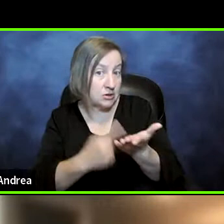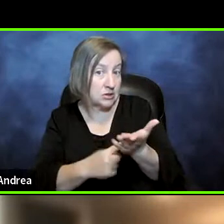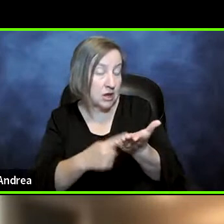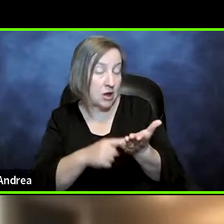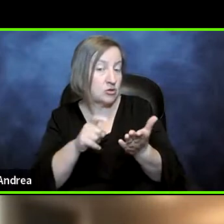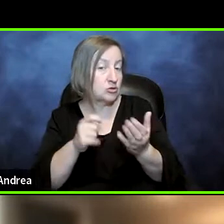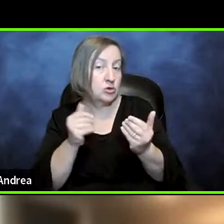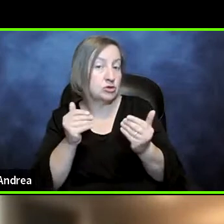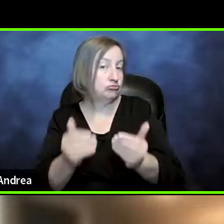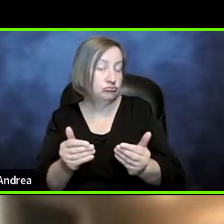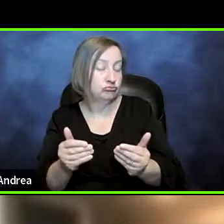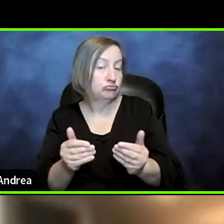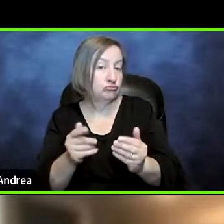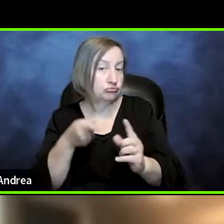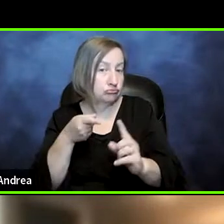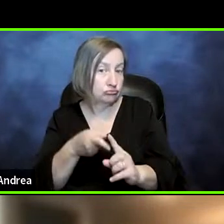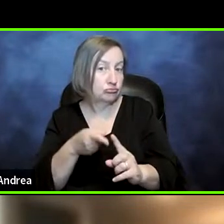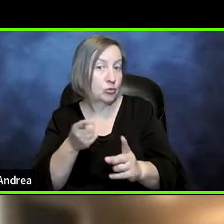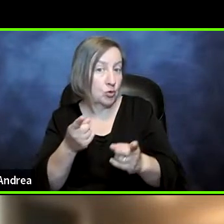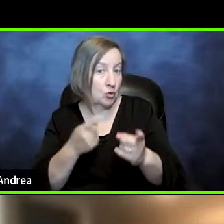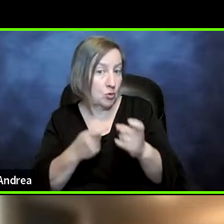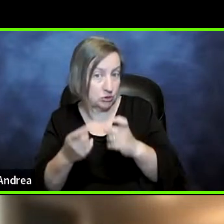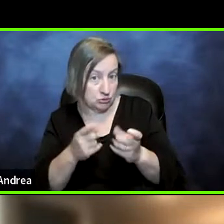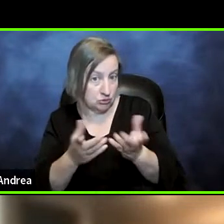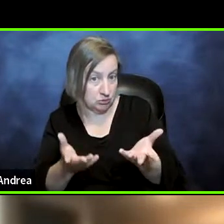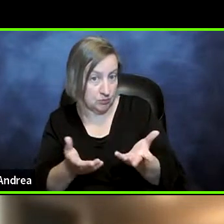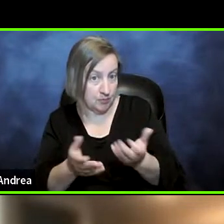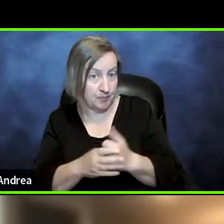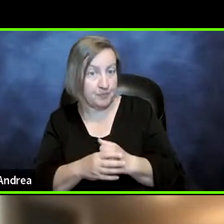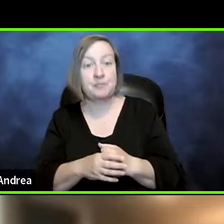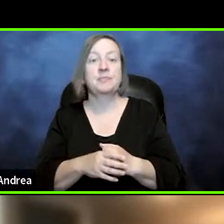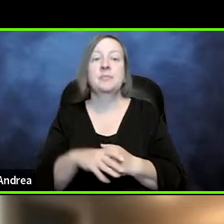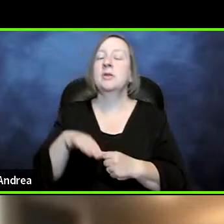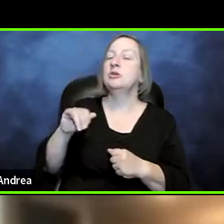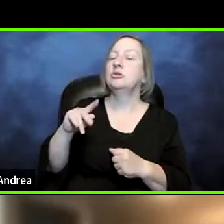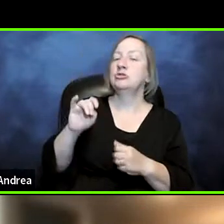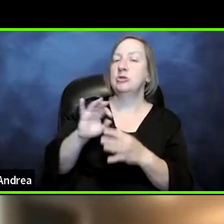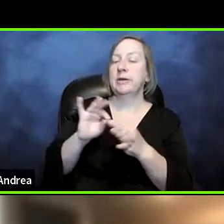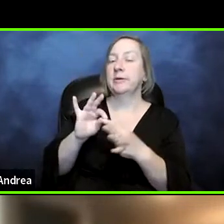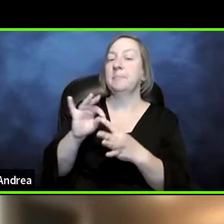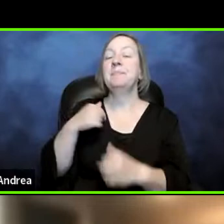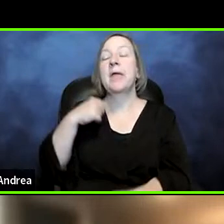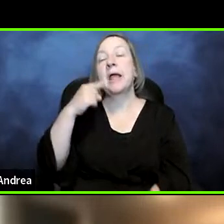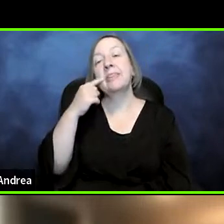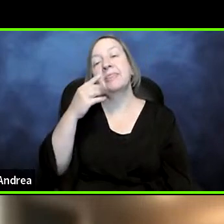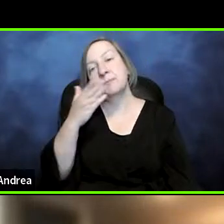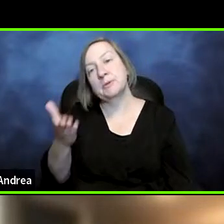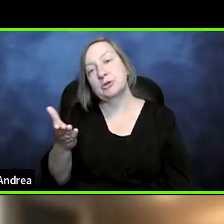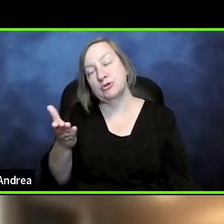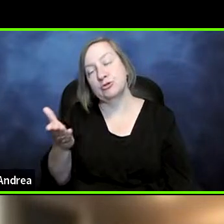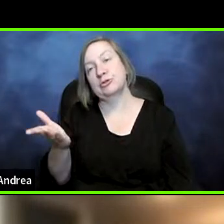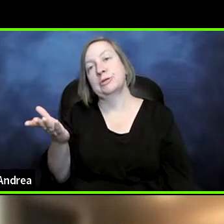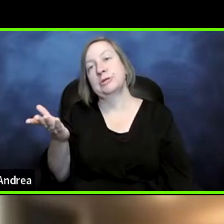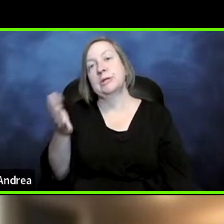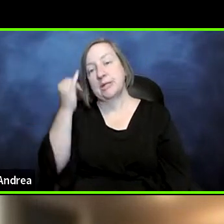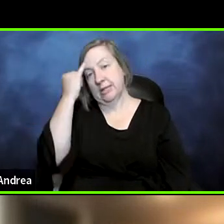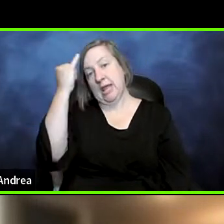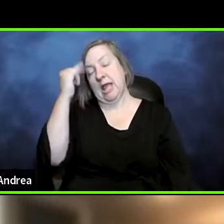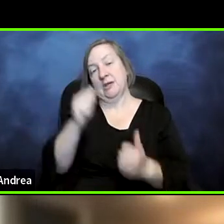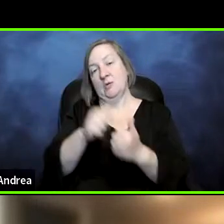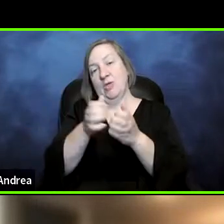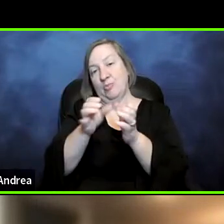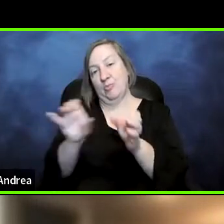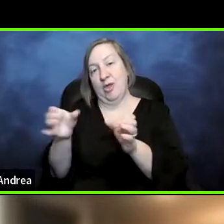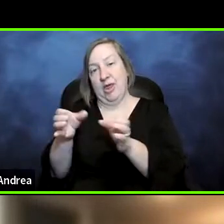just move into questions? Yeah, I think it would be good. So the idea with the breakouts, and we can